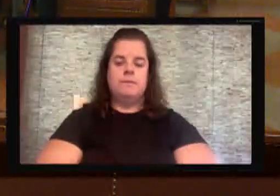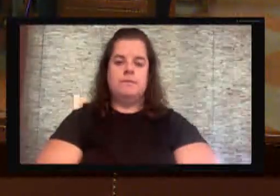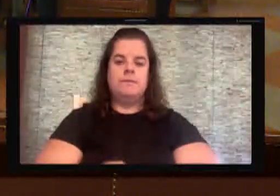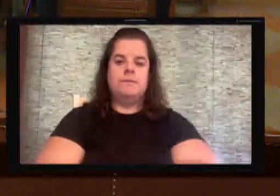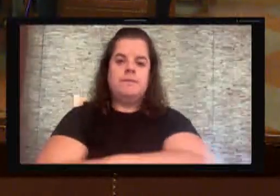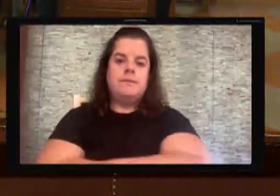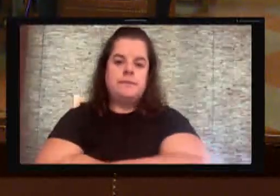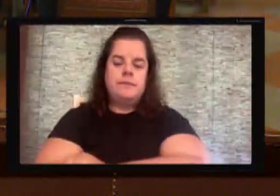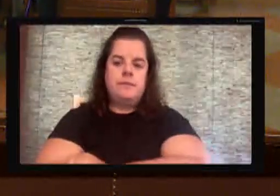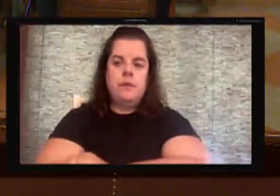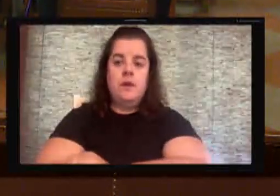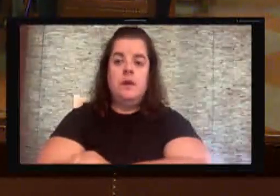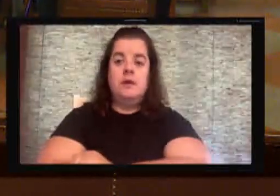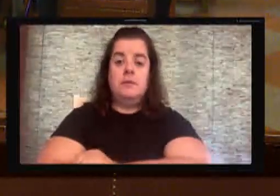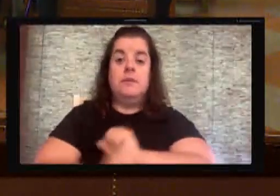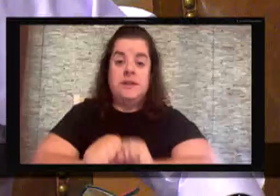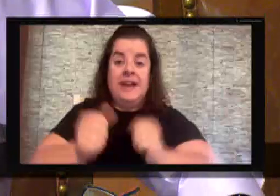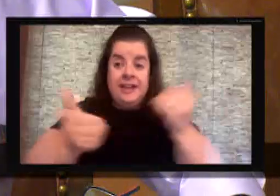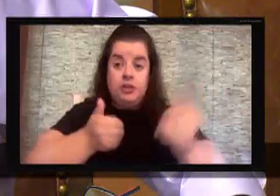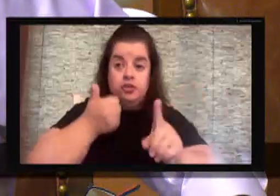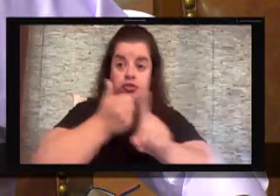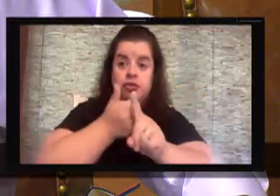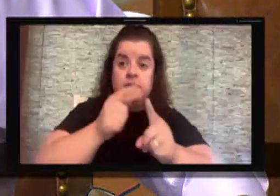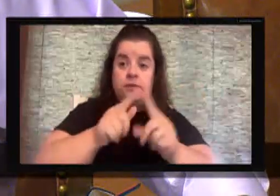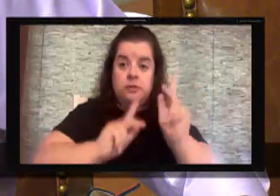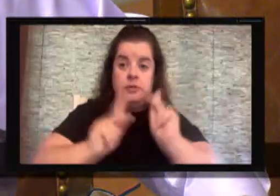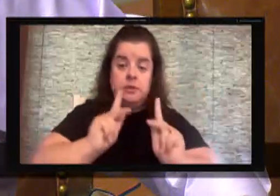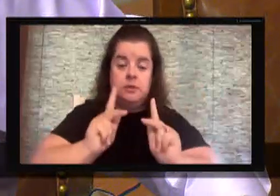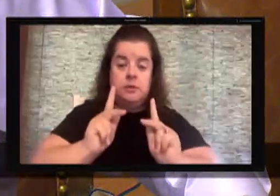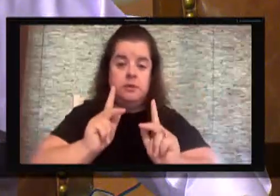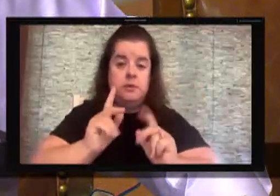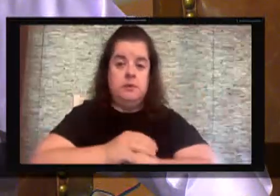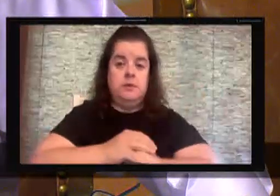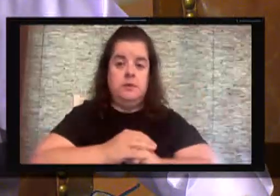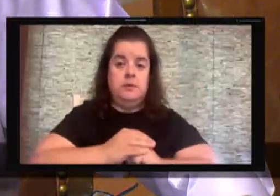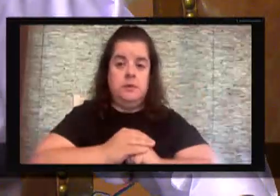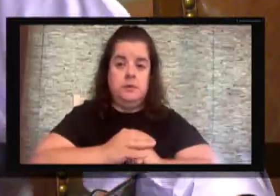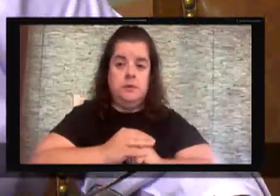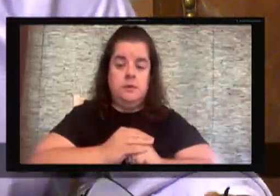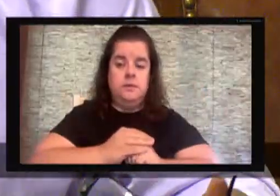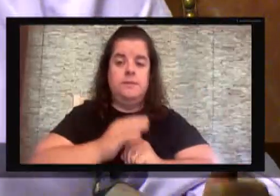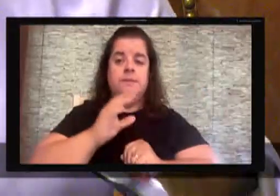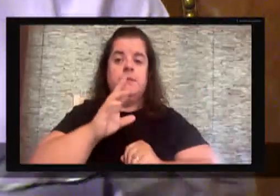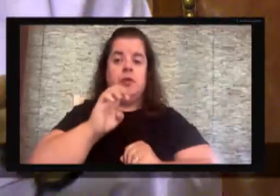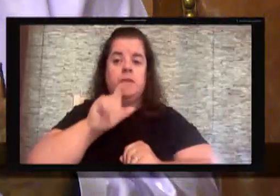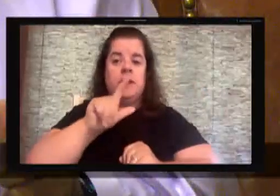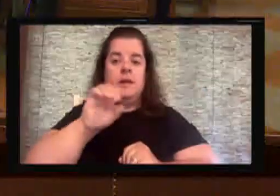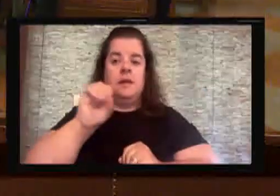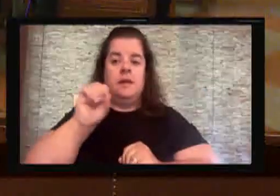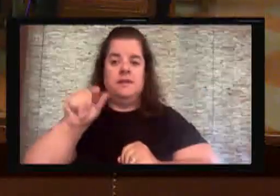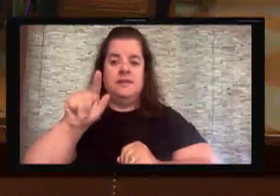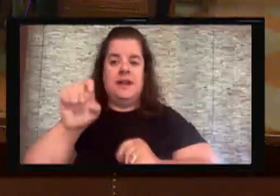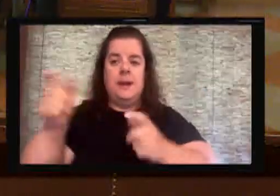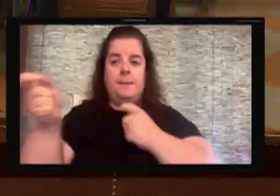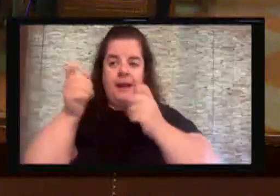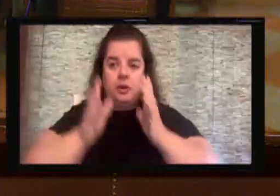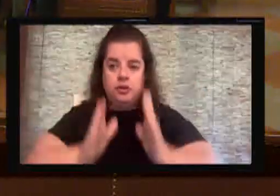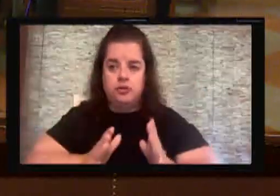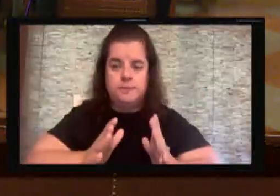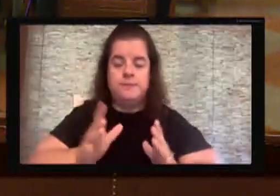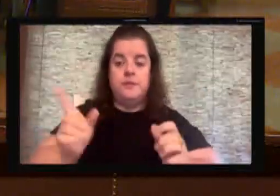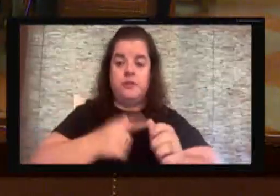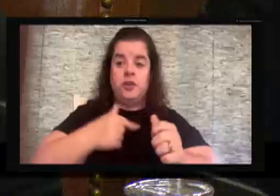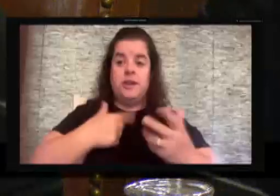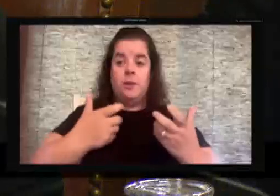You want to introduce yourself for the public? Aaron Pickett, real estate manager. Thank you, Aaron. I just first want to say thank